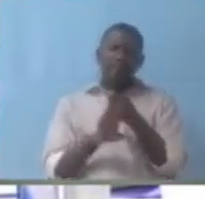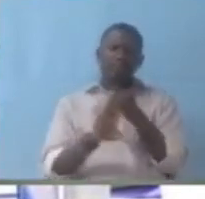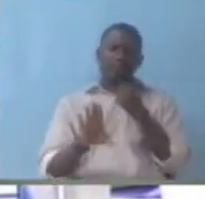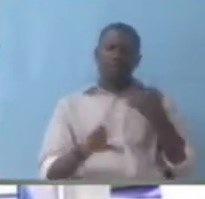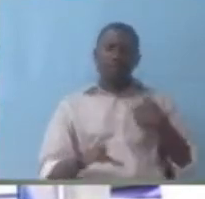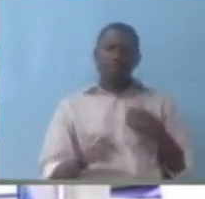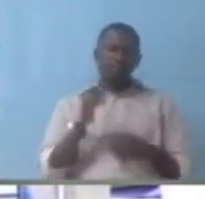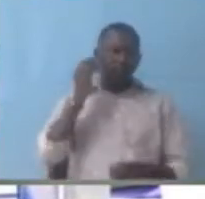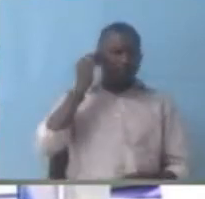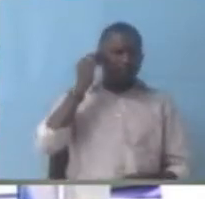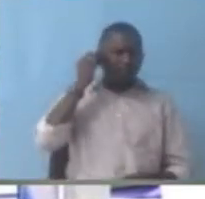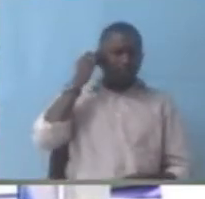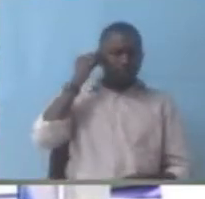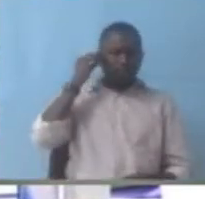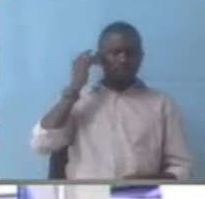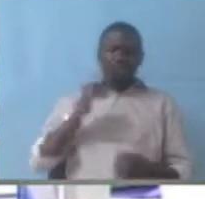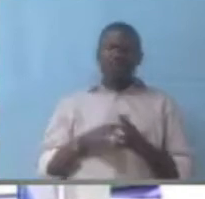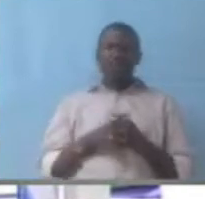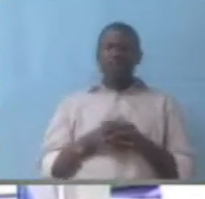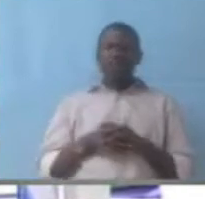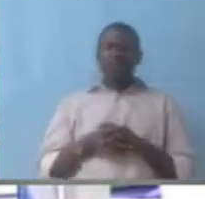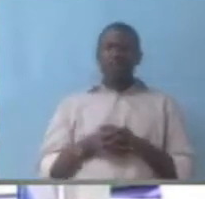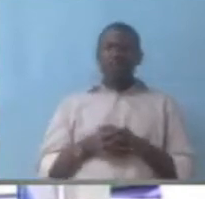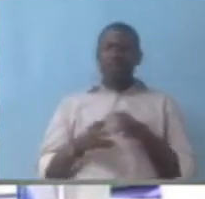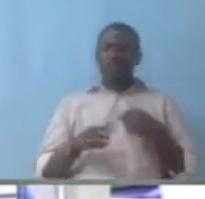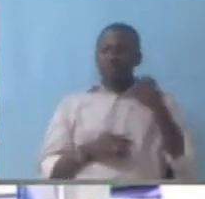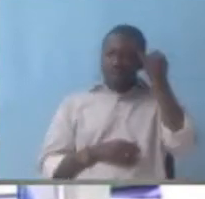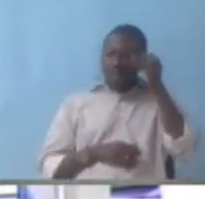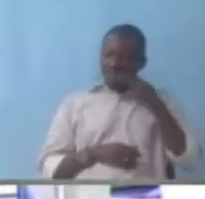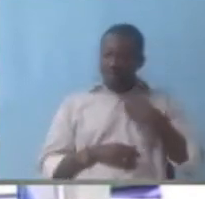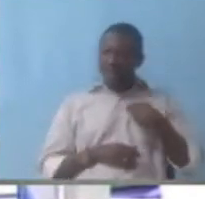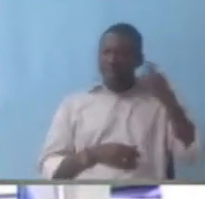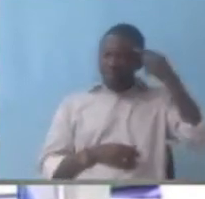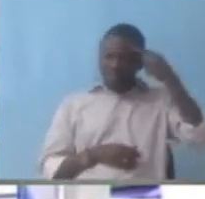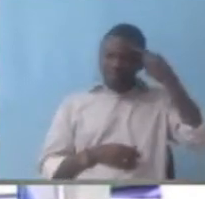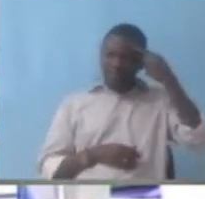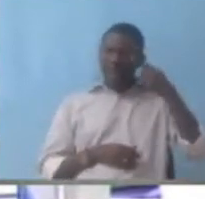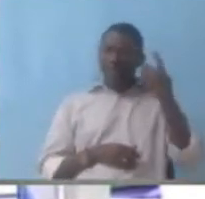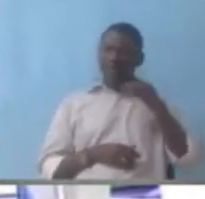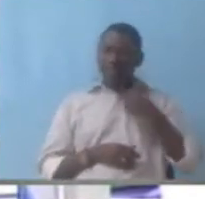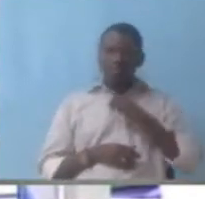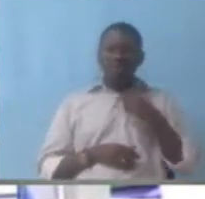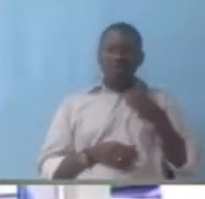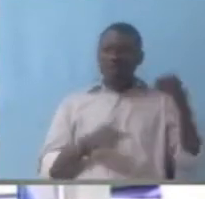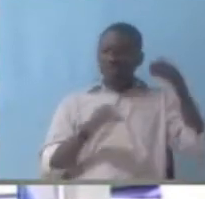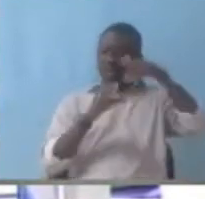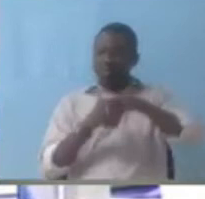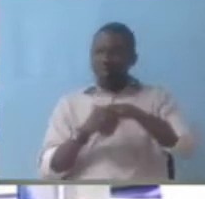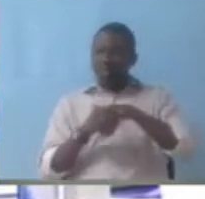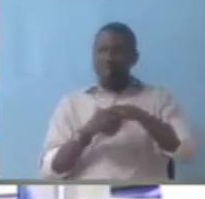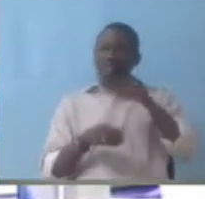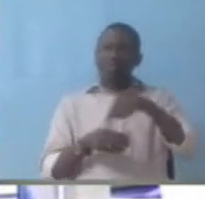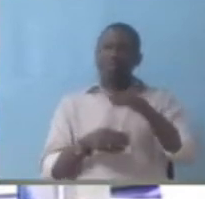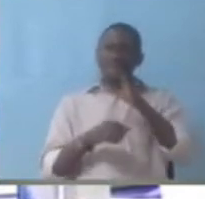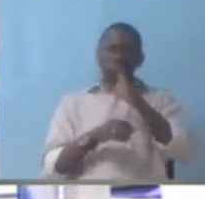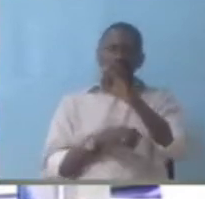That's the picture I have in my mind when you describe the situation where if you had not actually intervened, this country would have gone